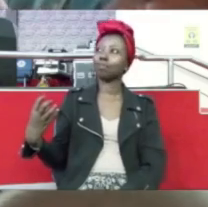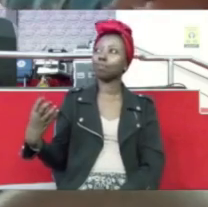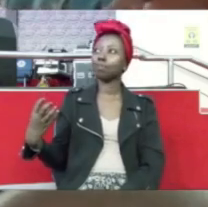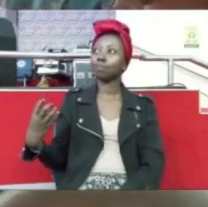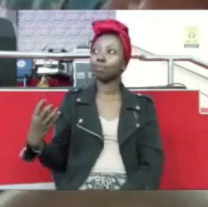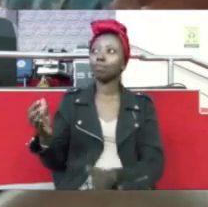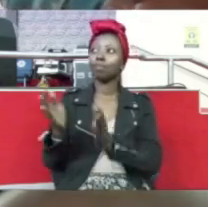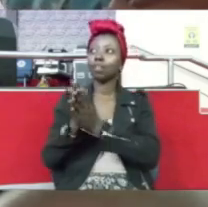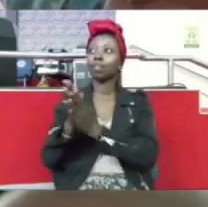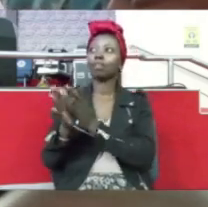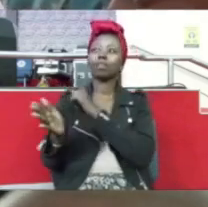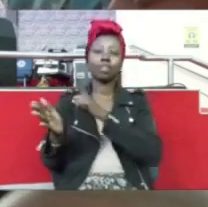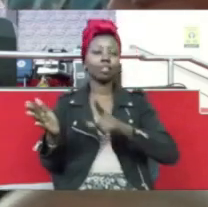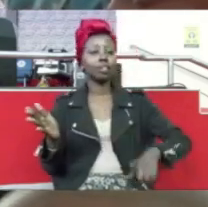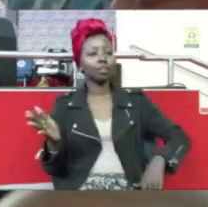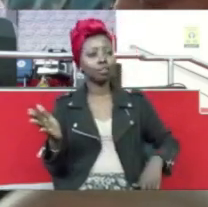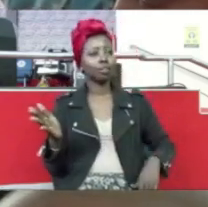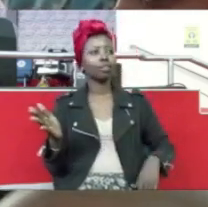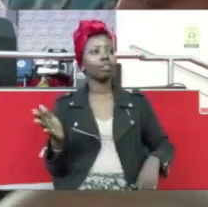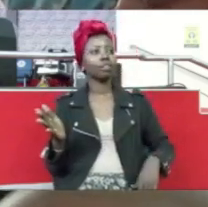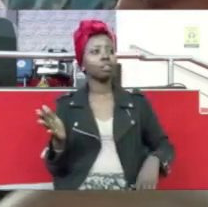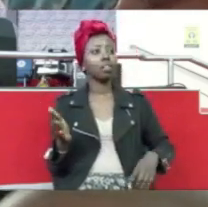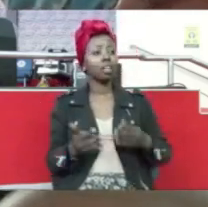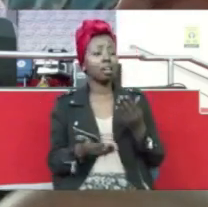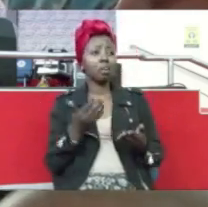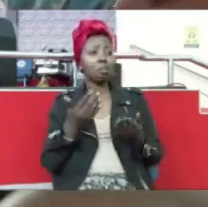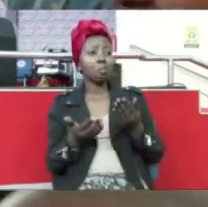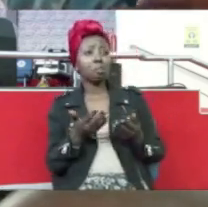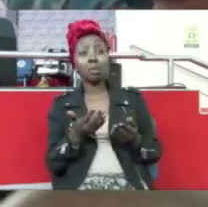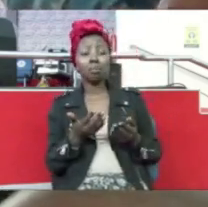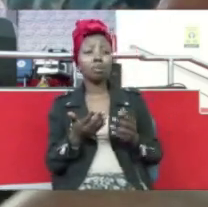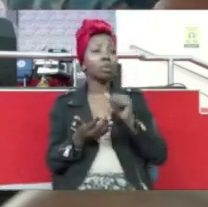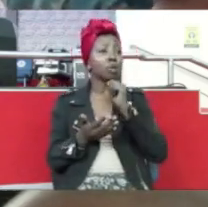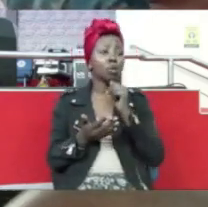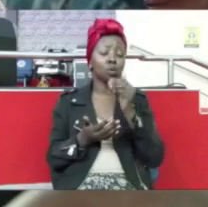Praise the name of the Lord. Maybe they are doubting what you have said. Tell